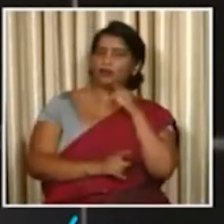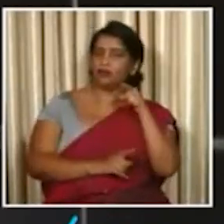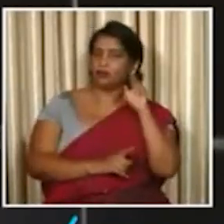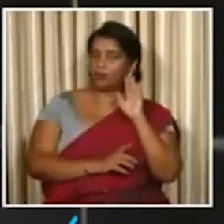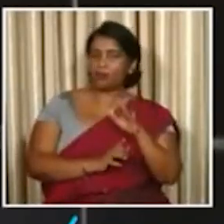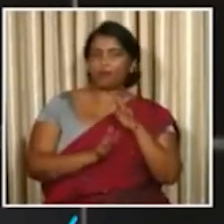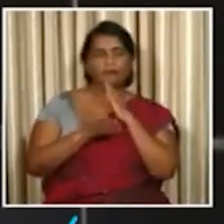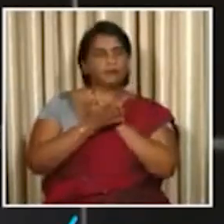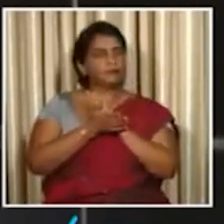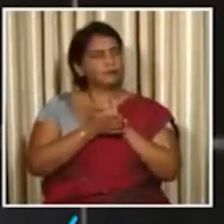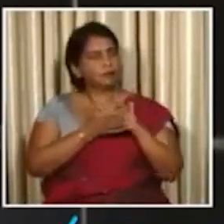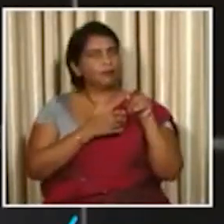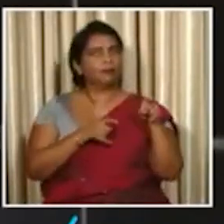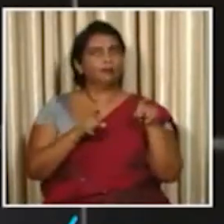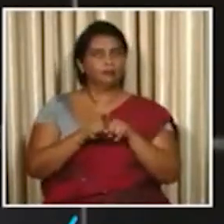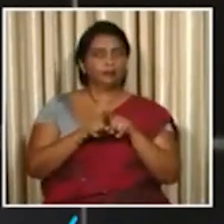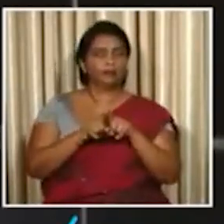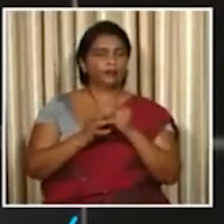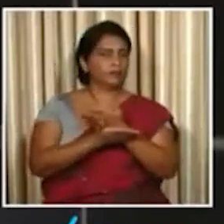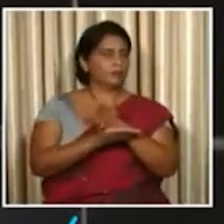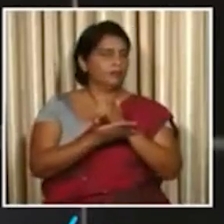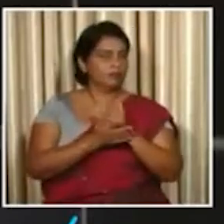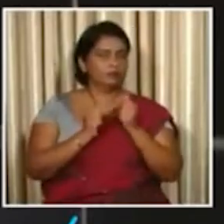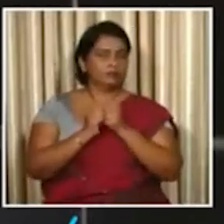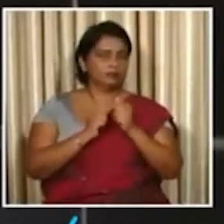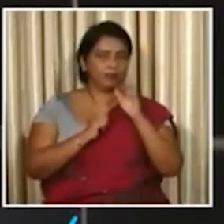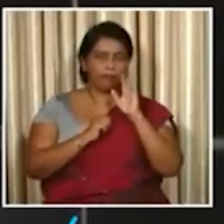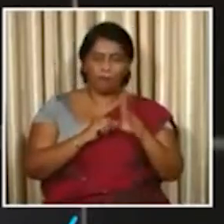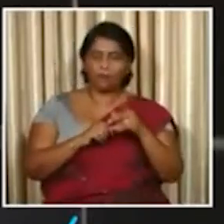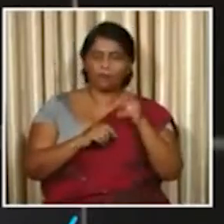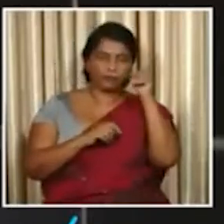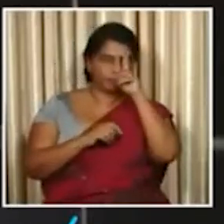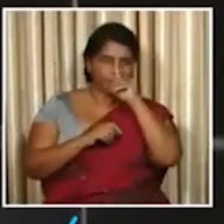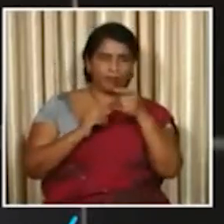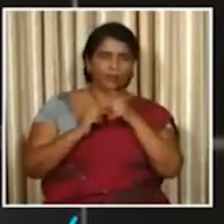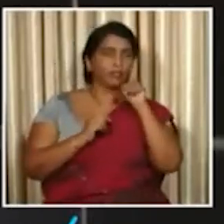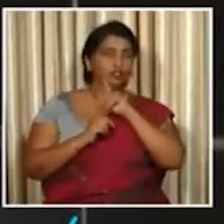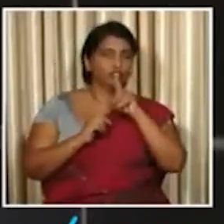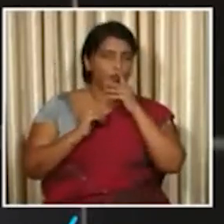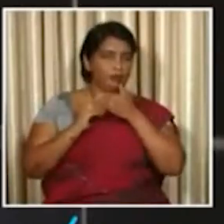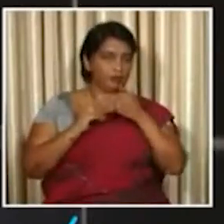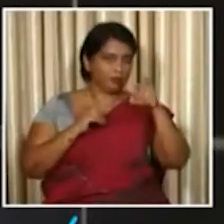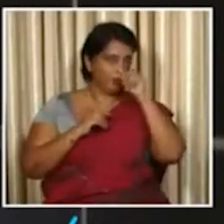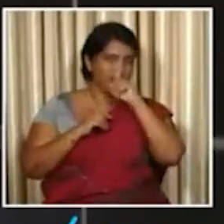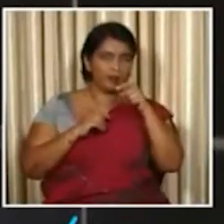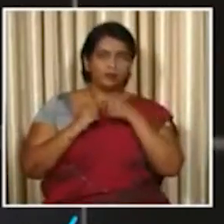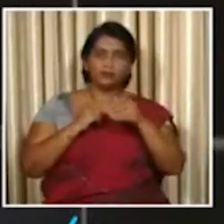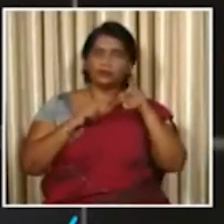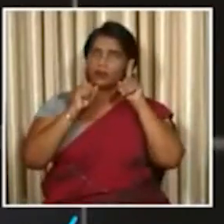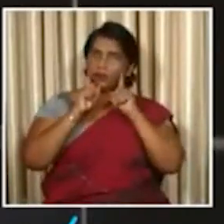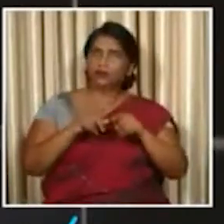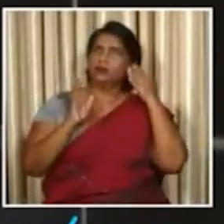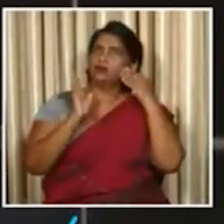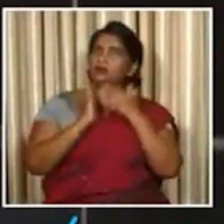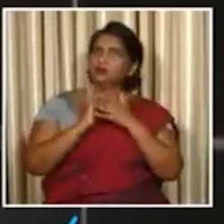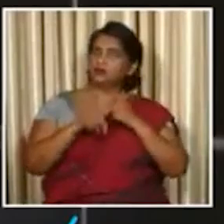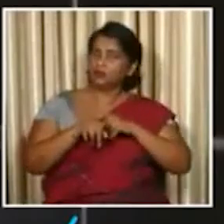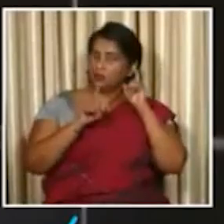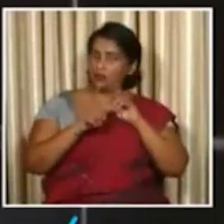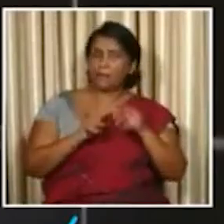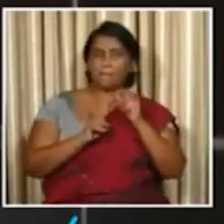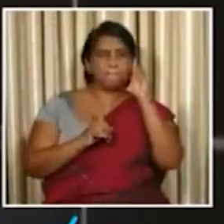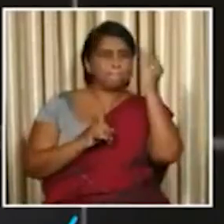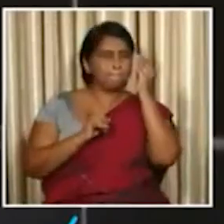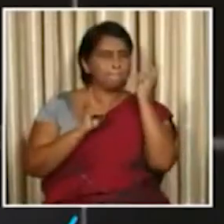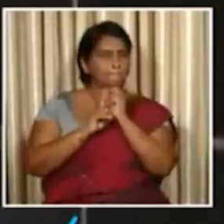Unconscionably, the hapless Palestinians are attacked even at a time when they are engaged in